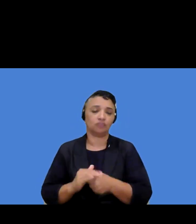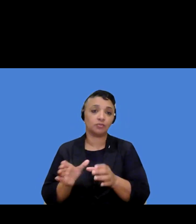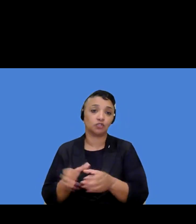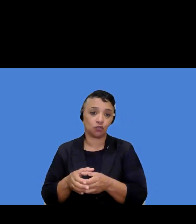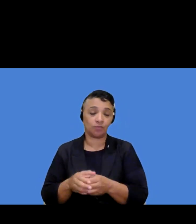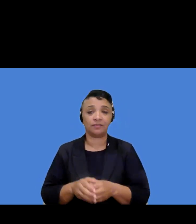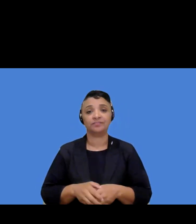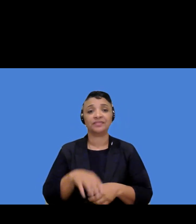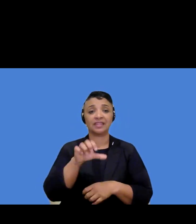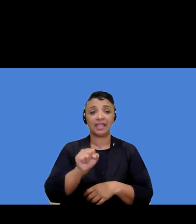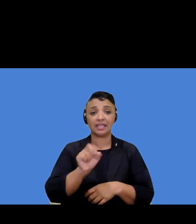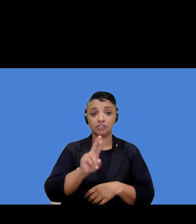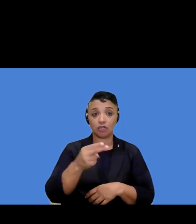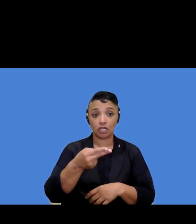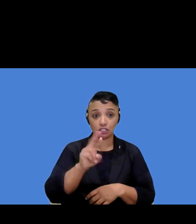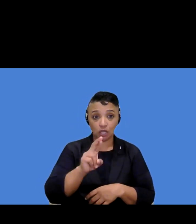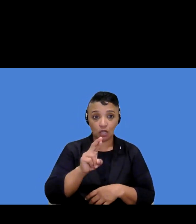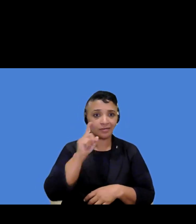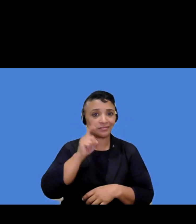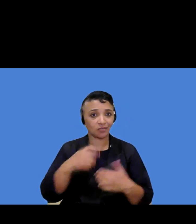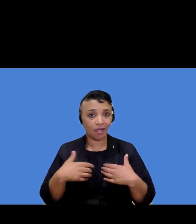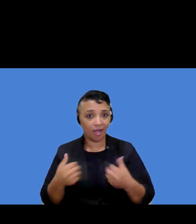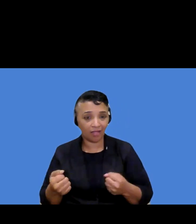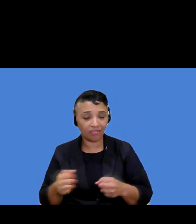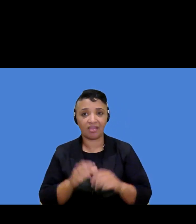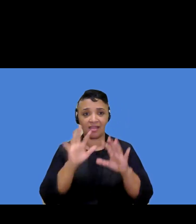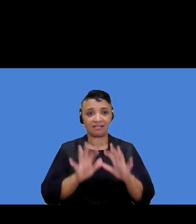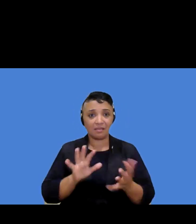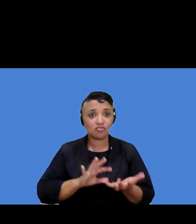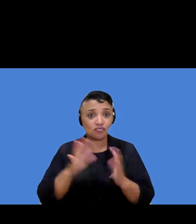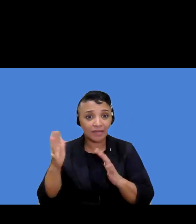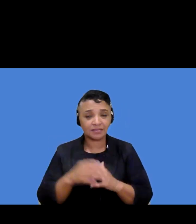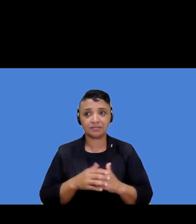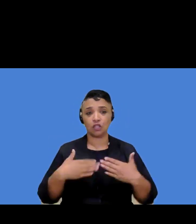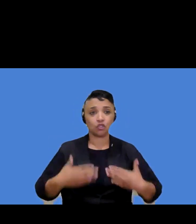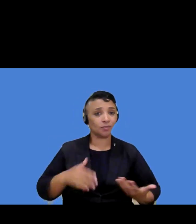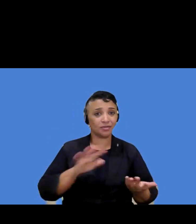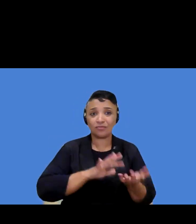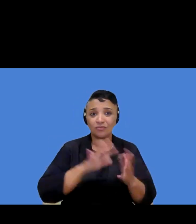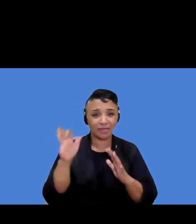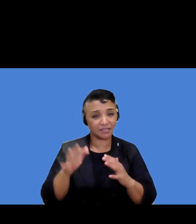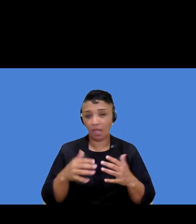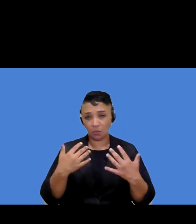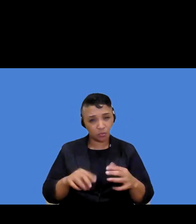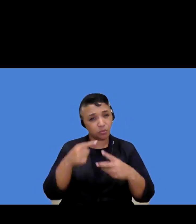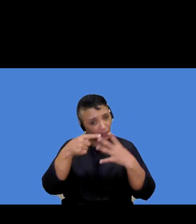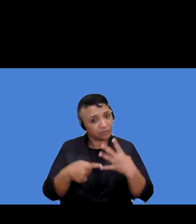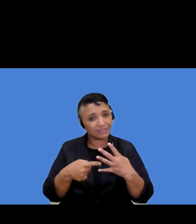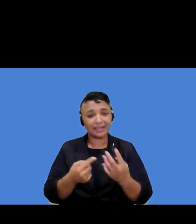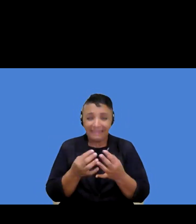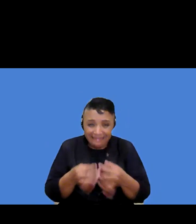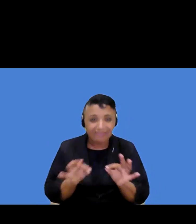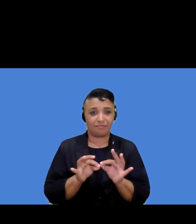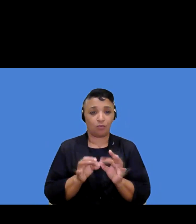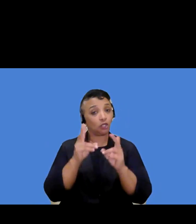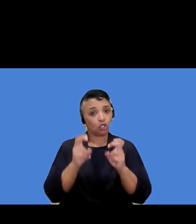health and reproductive rights, climate crisis, humanitarian crisis. All these are very much pertinent issues that is connected